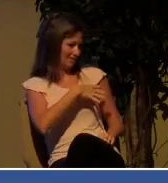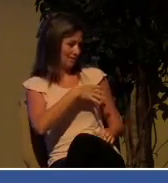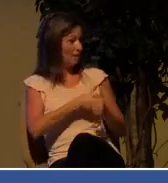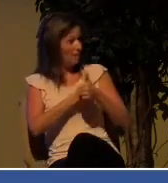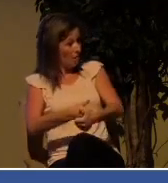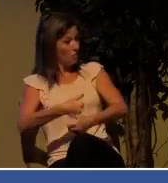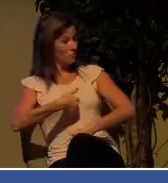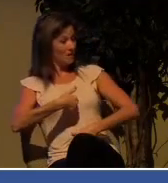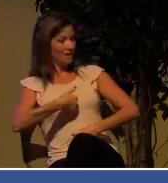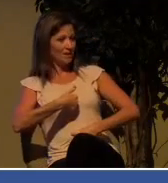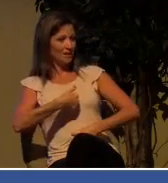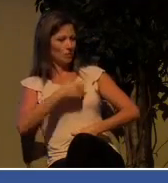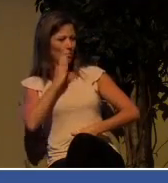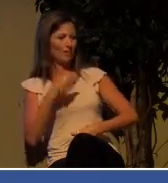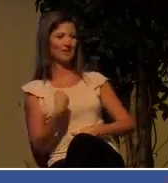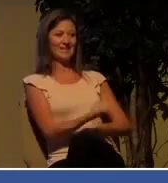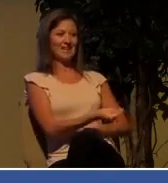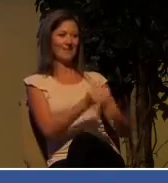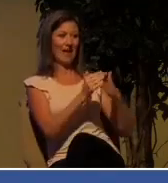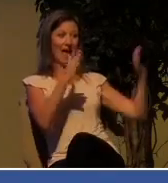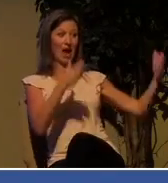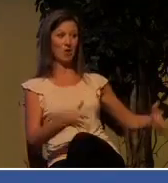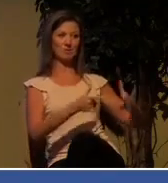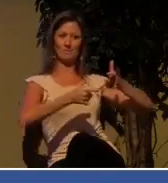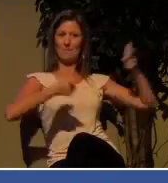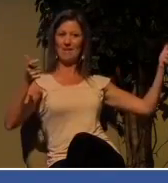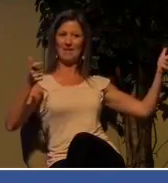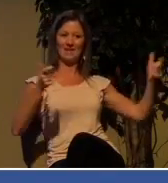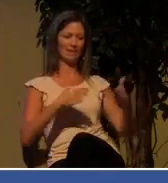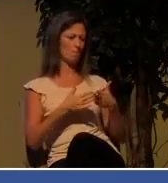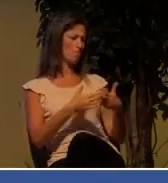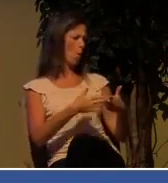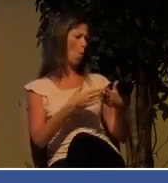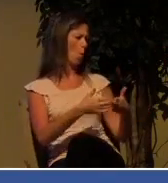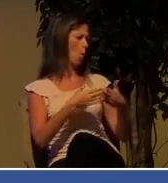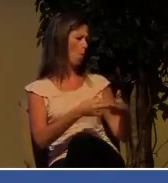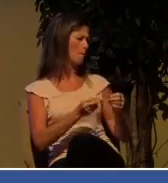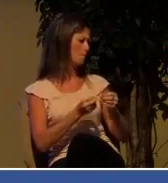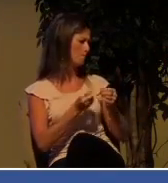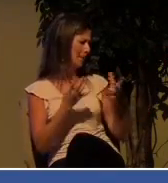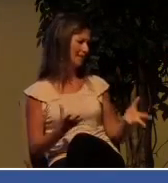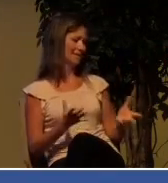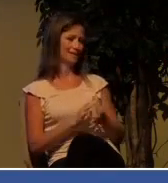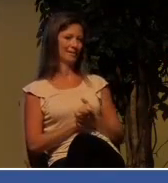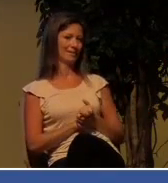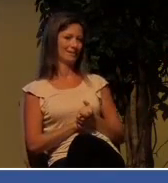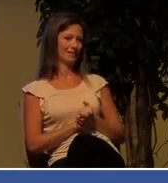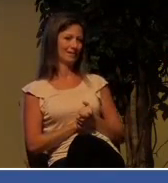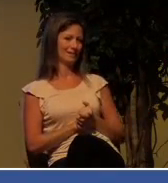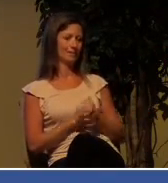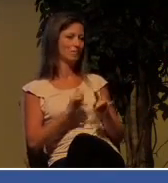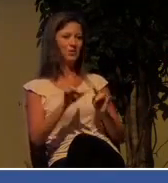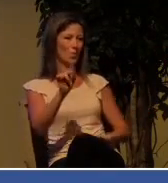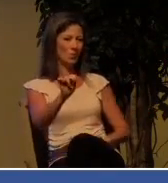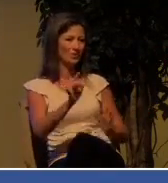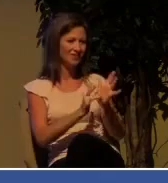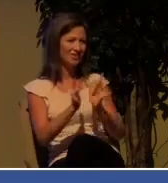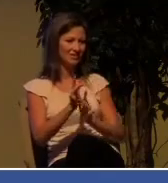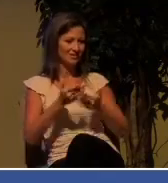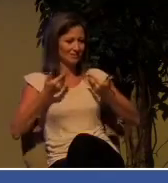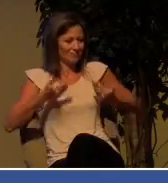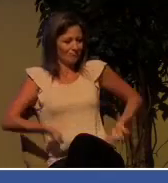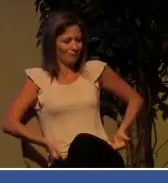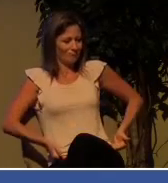give you a bigger house, a whole fleet of boats that you can fish in." But Jesus, being who he